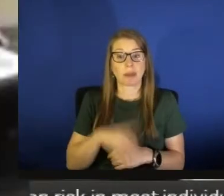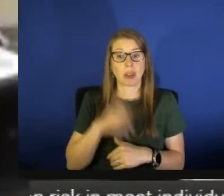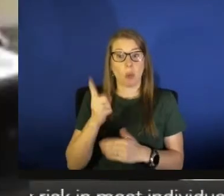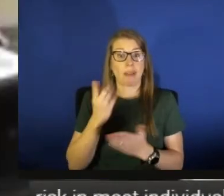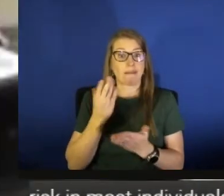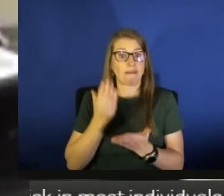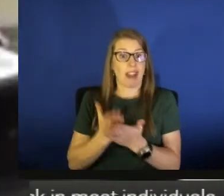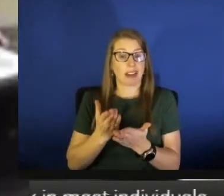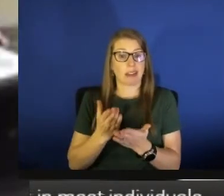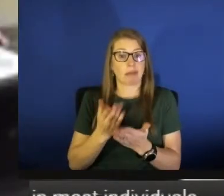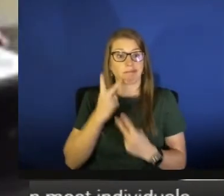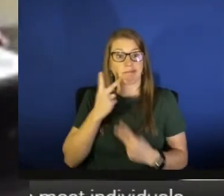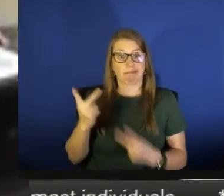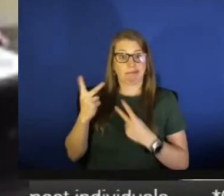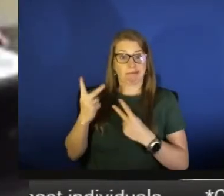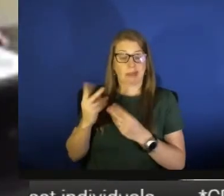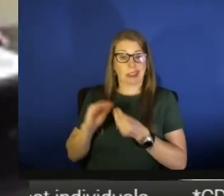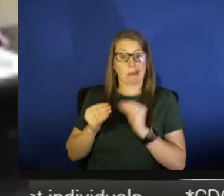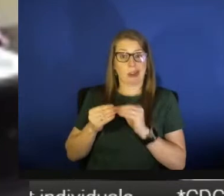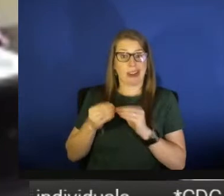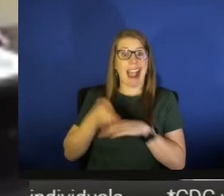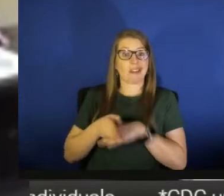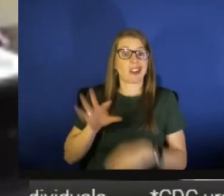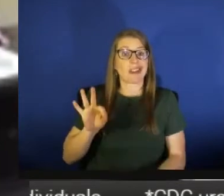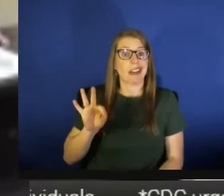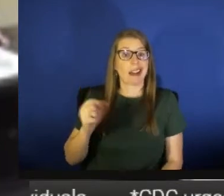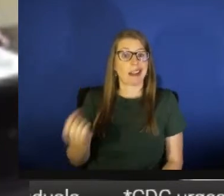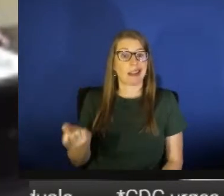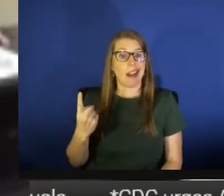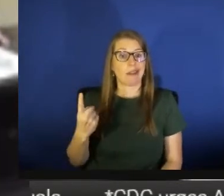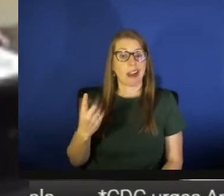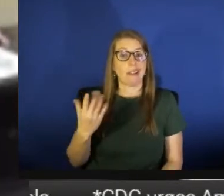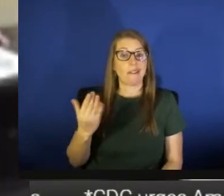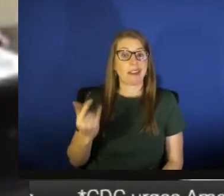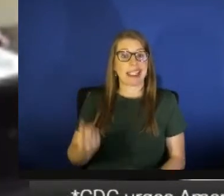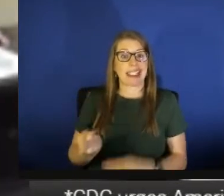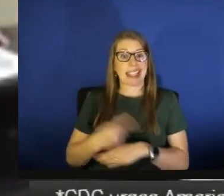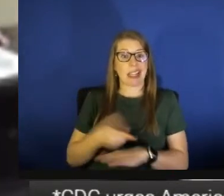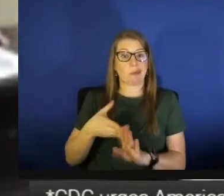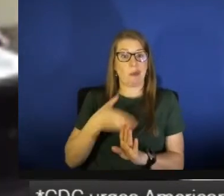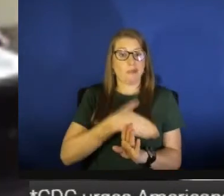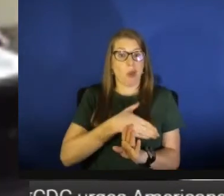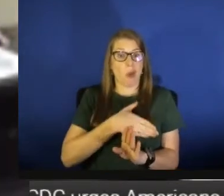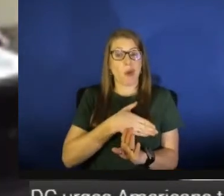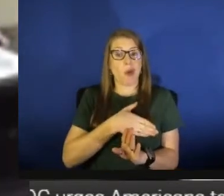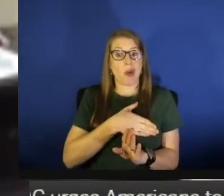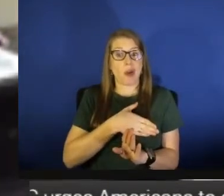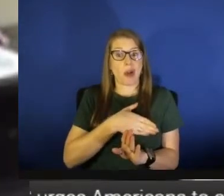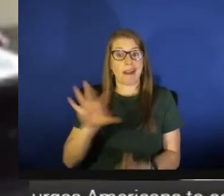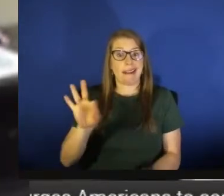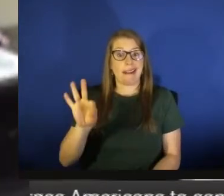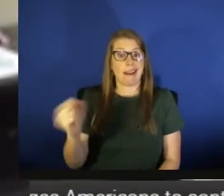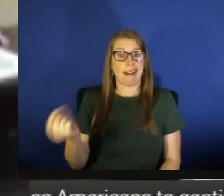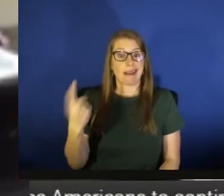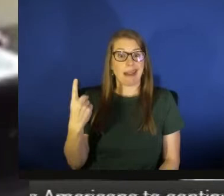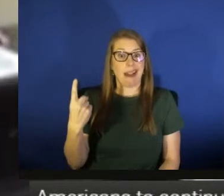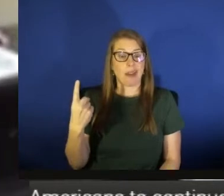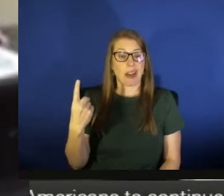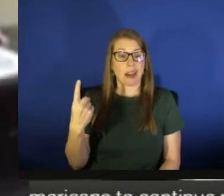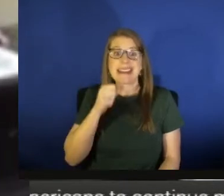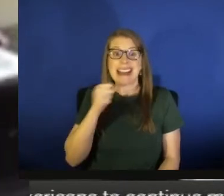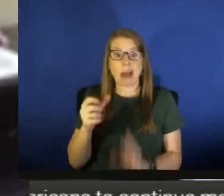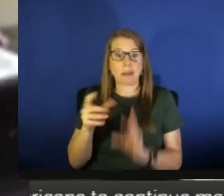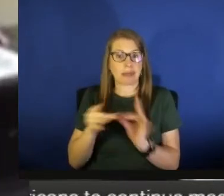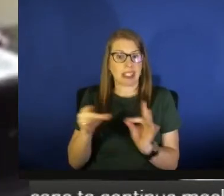looked back at our rundowns after 9/11, and it was 15 days before 9/11 was not